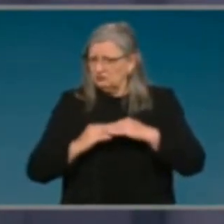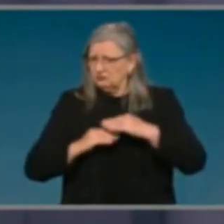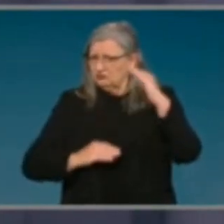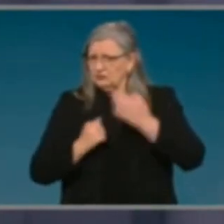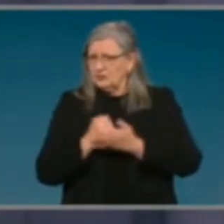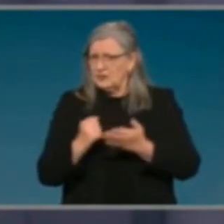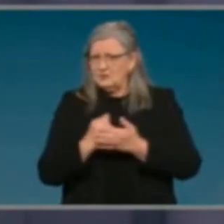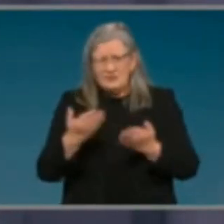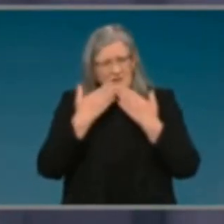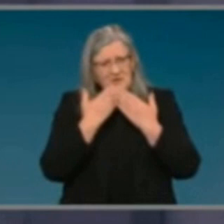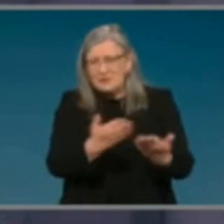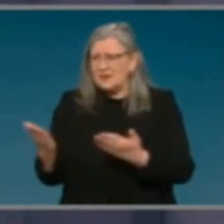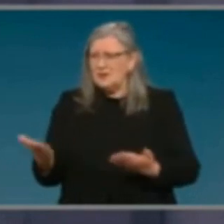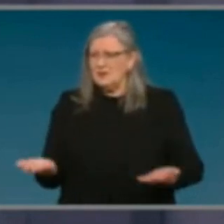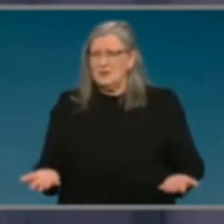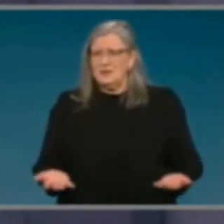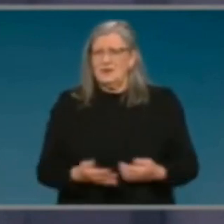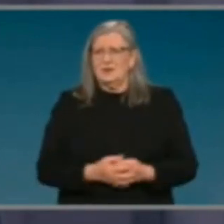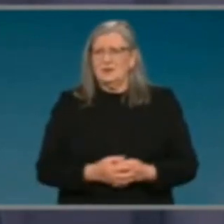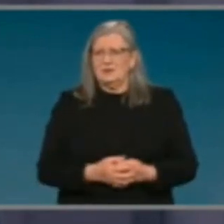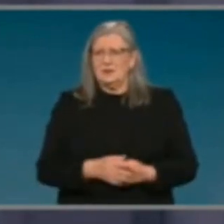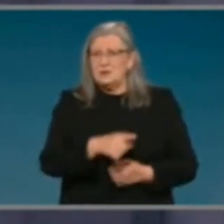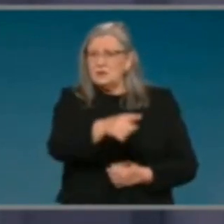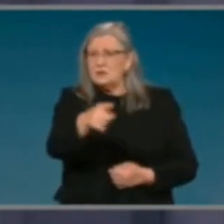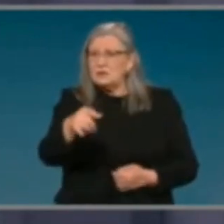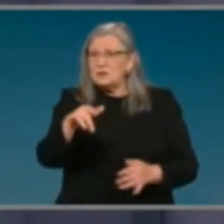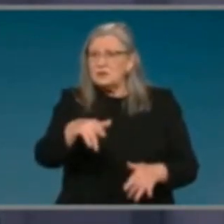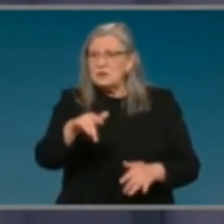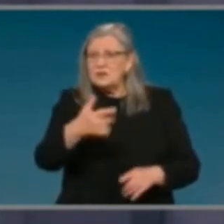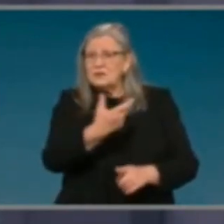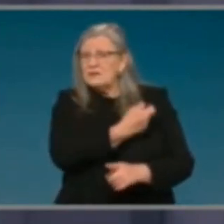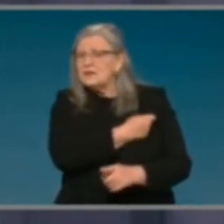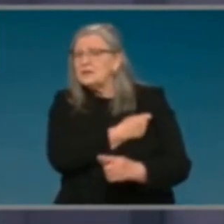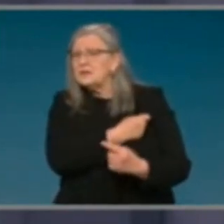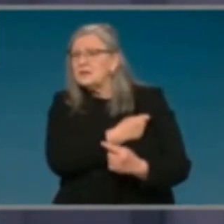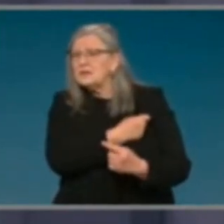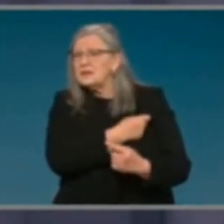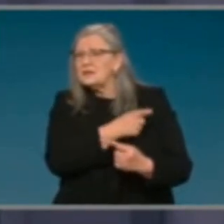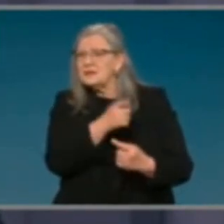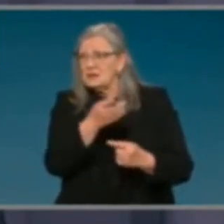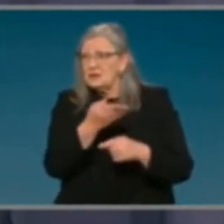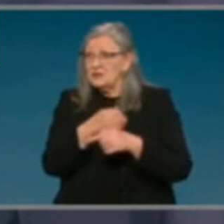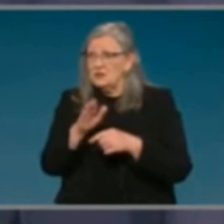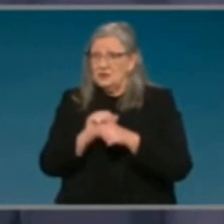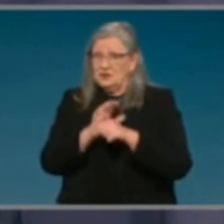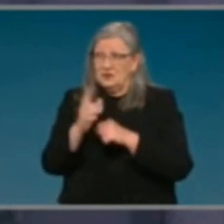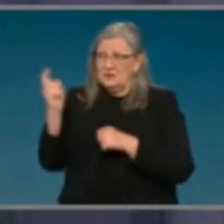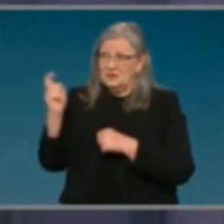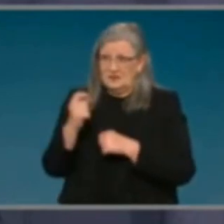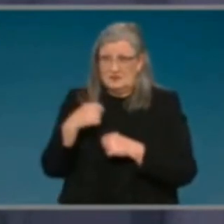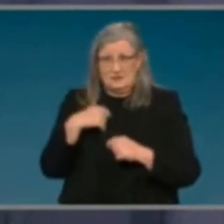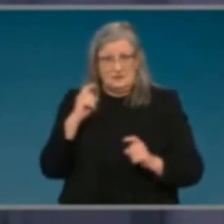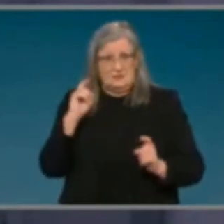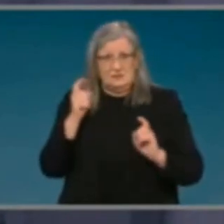this is a reason, this is the time. If you're due for your second, please come forward, and if you're due for your booster, please come forward. And